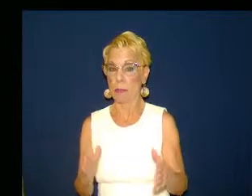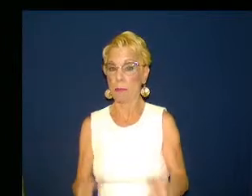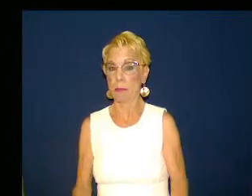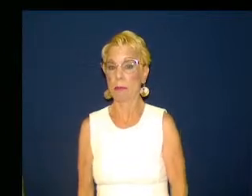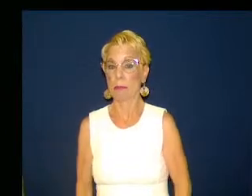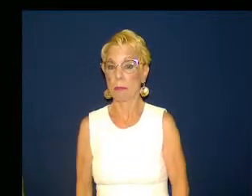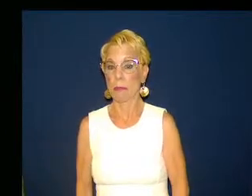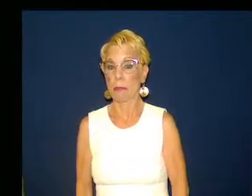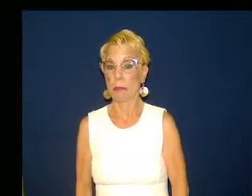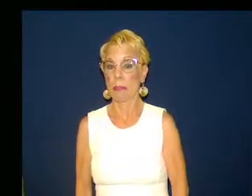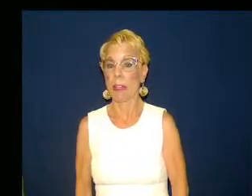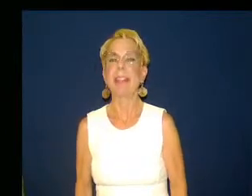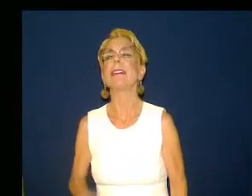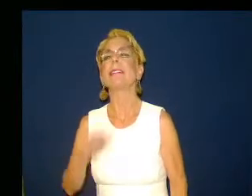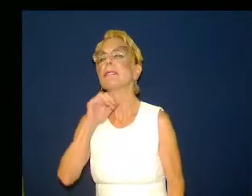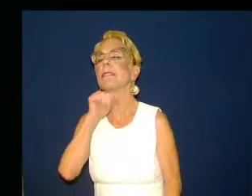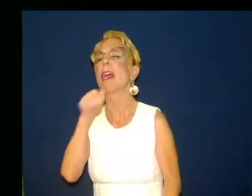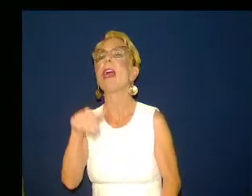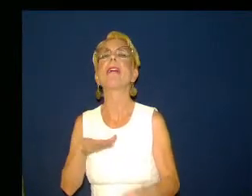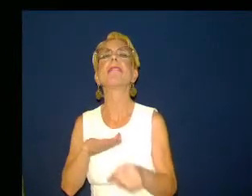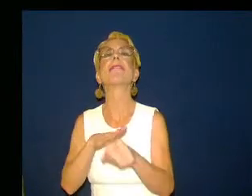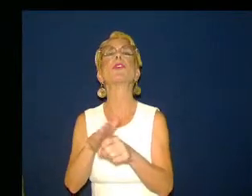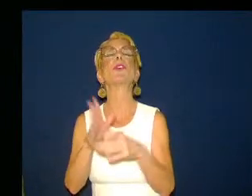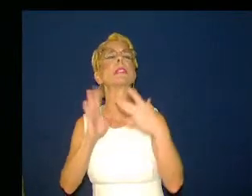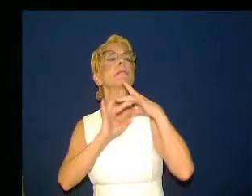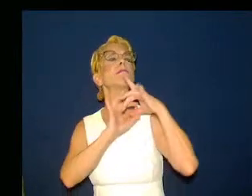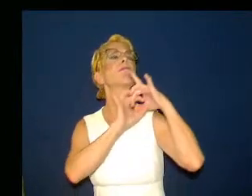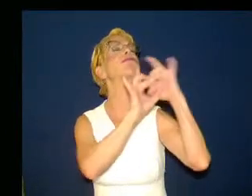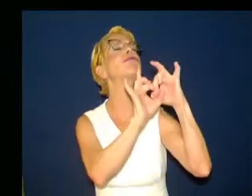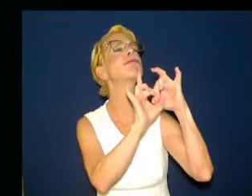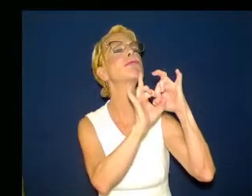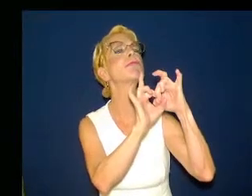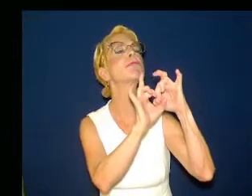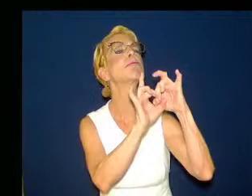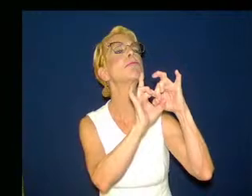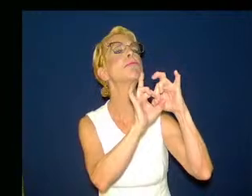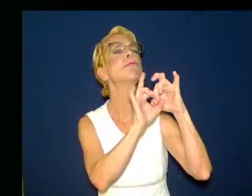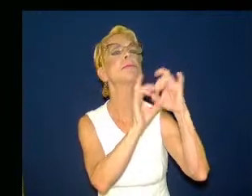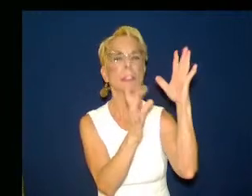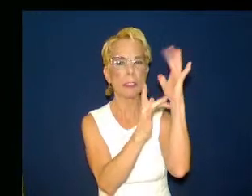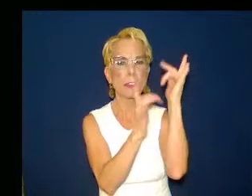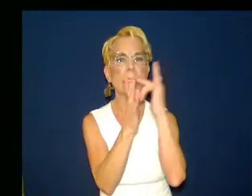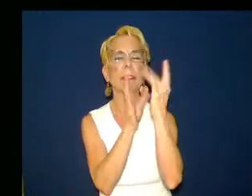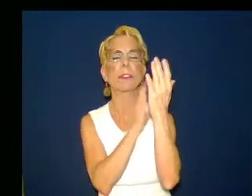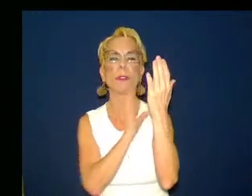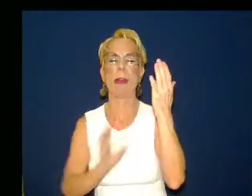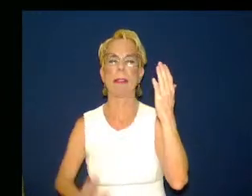It's going to take a very brave man or woman to say, that's me,